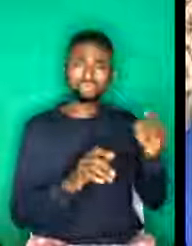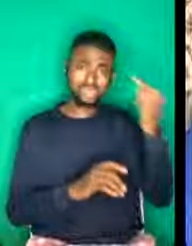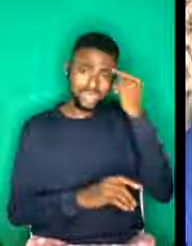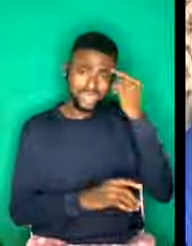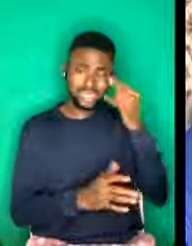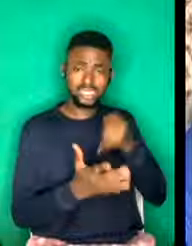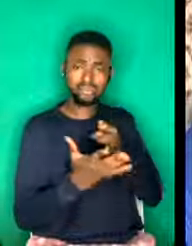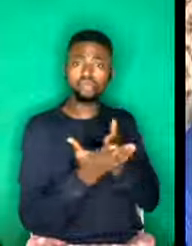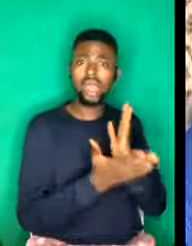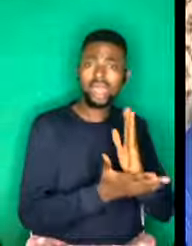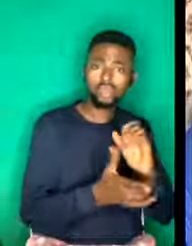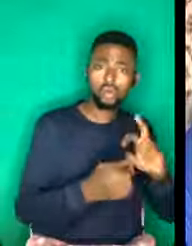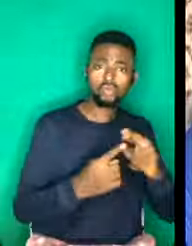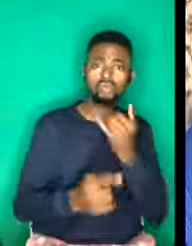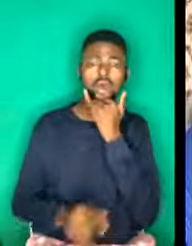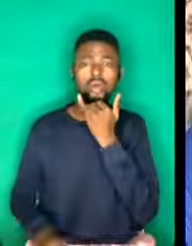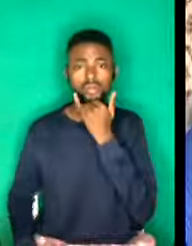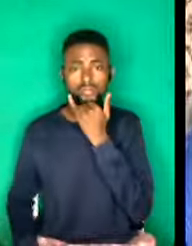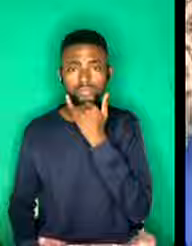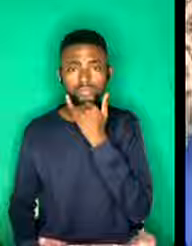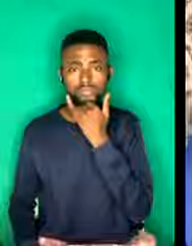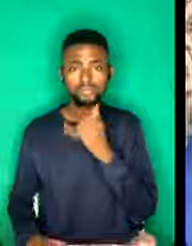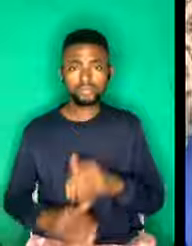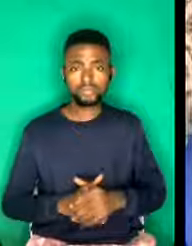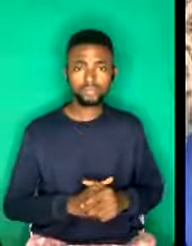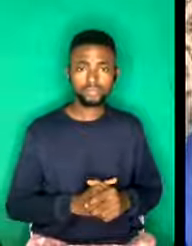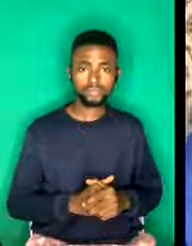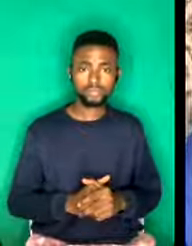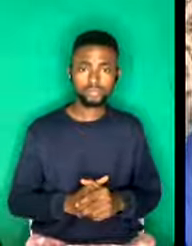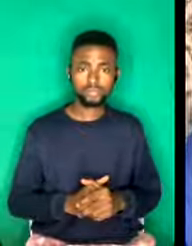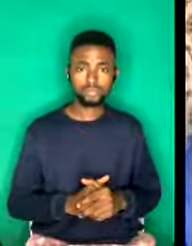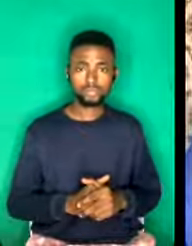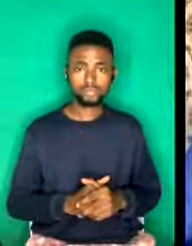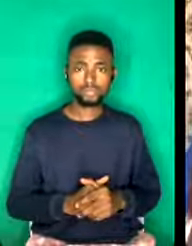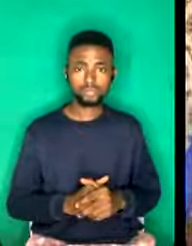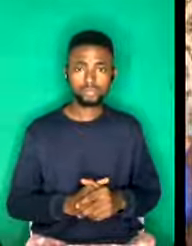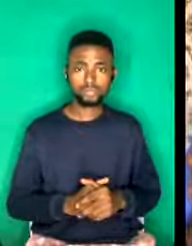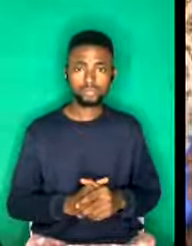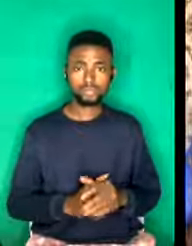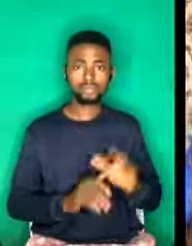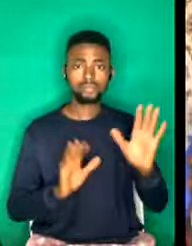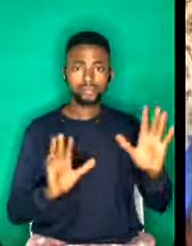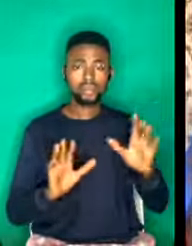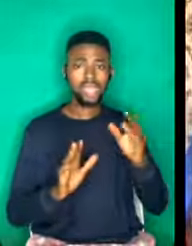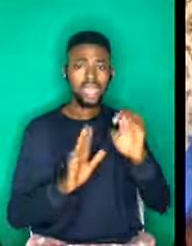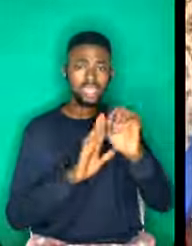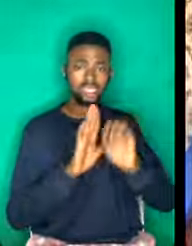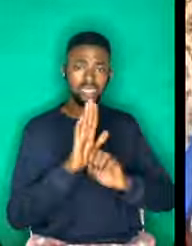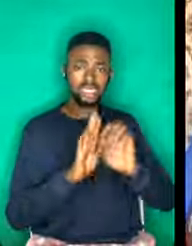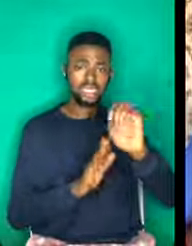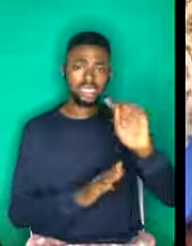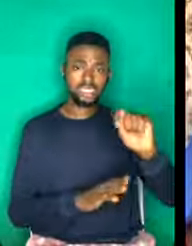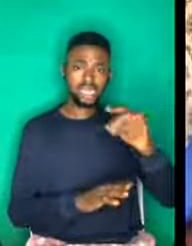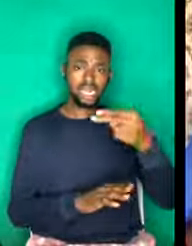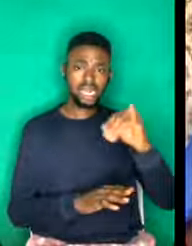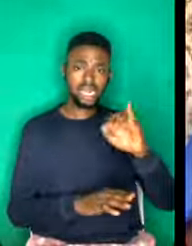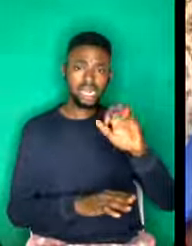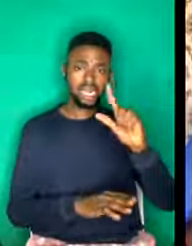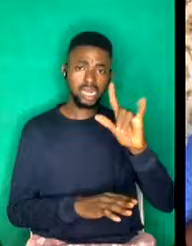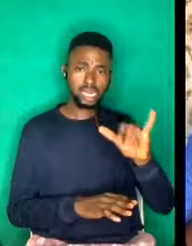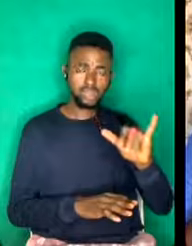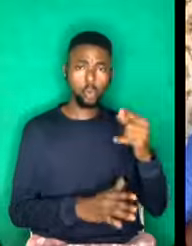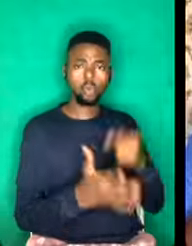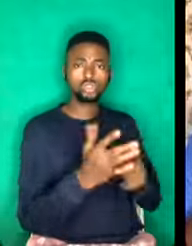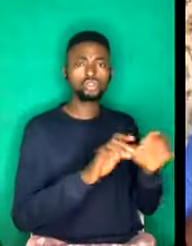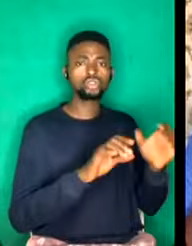right or wrong? No, it's ethically what you are supposed to do is as